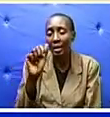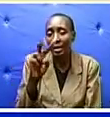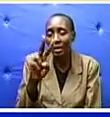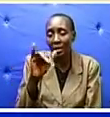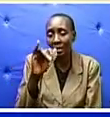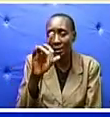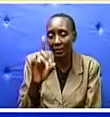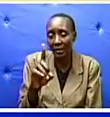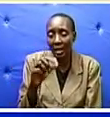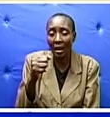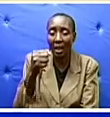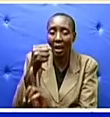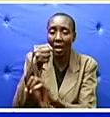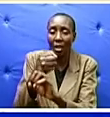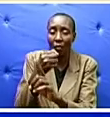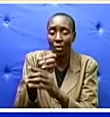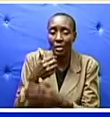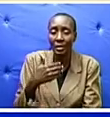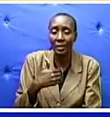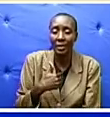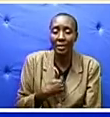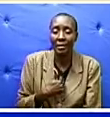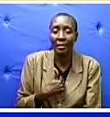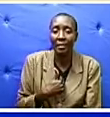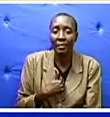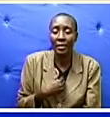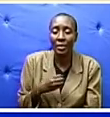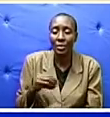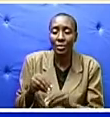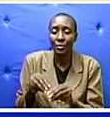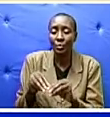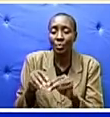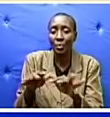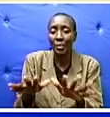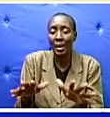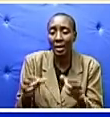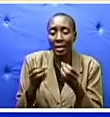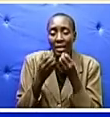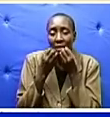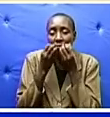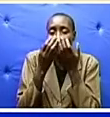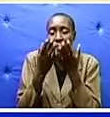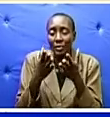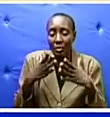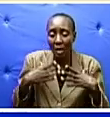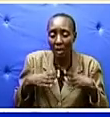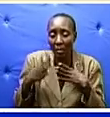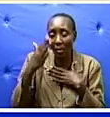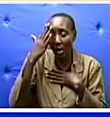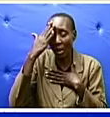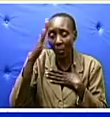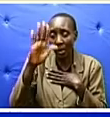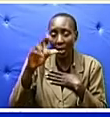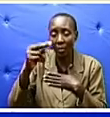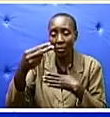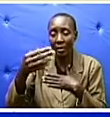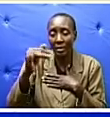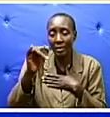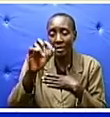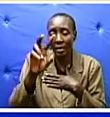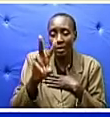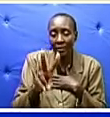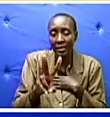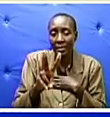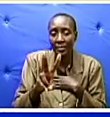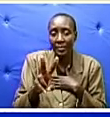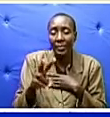there have been efforts to, you know, to spread the message and get people aware of the HIV. And we even